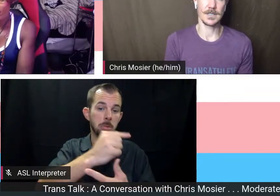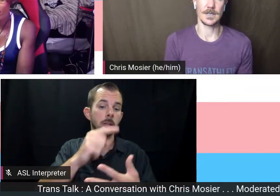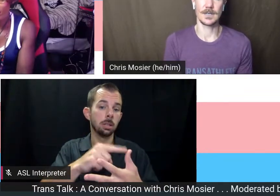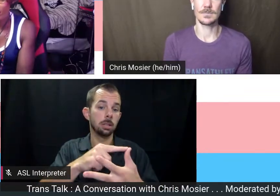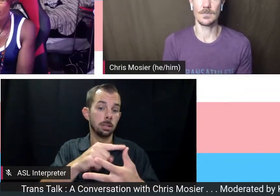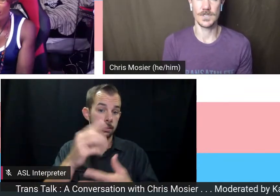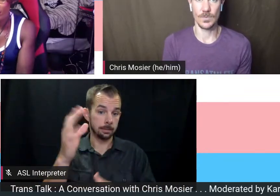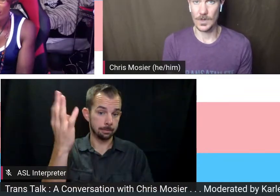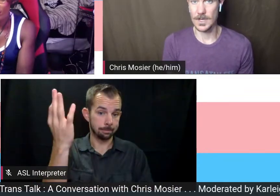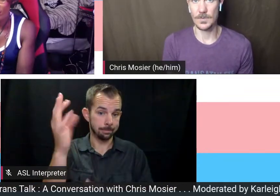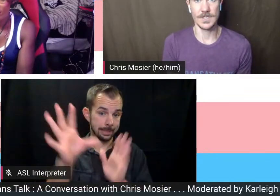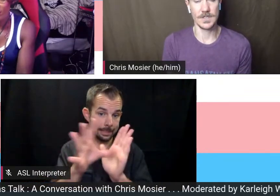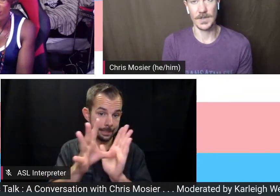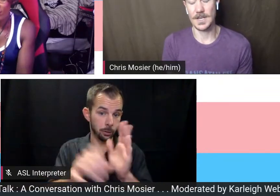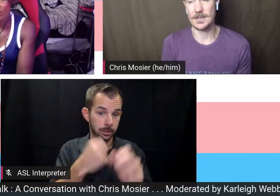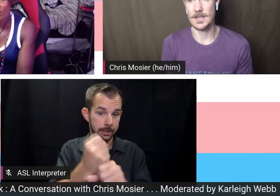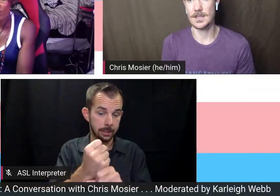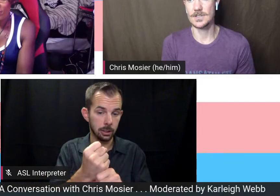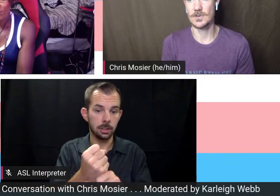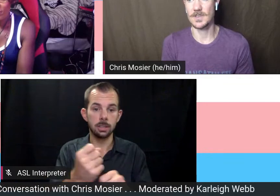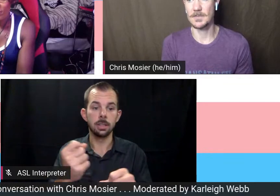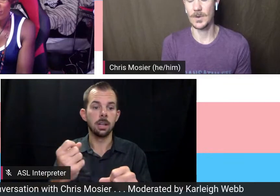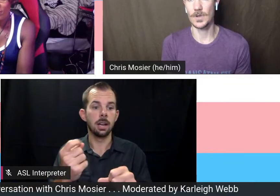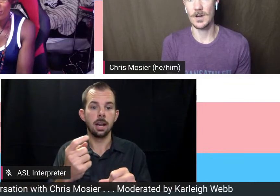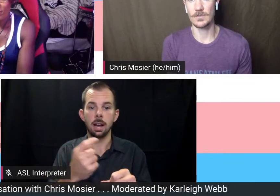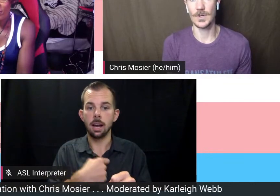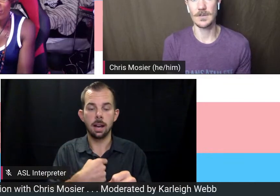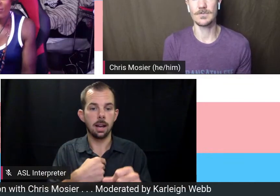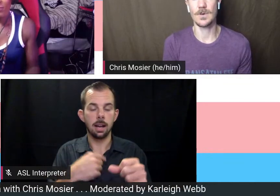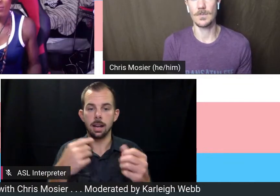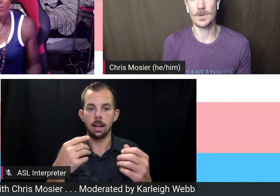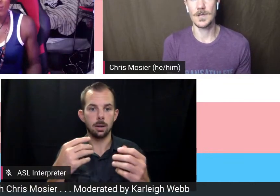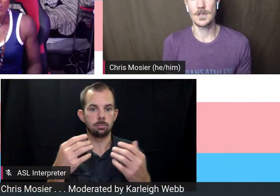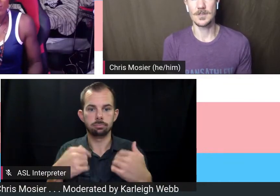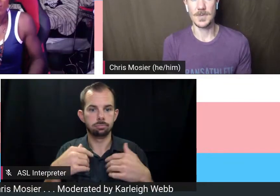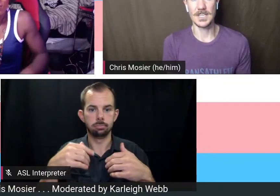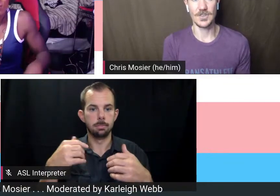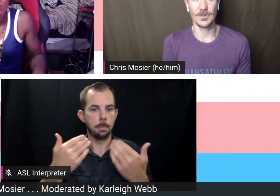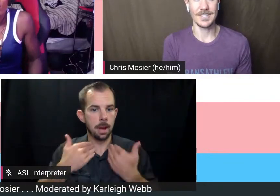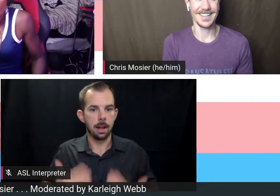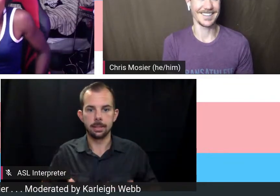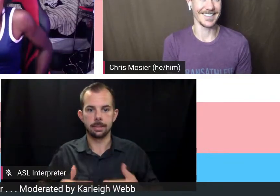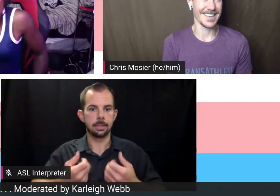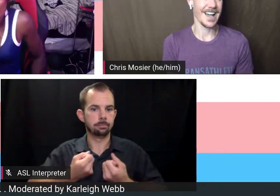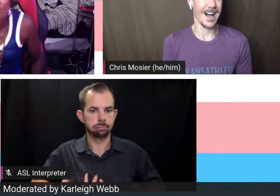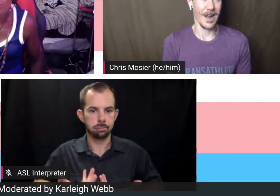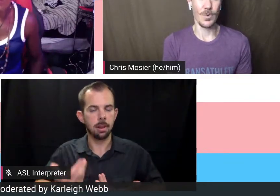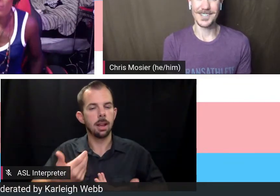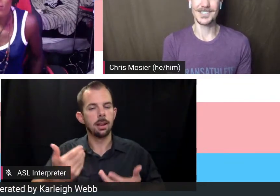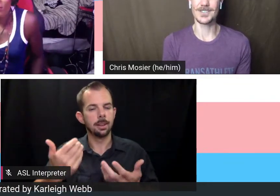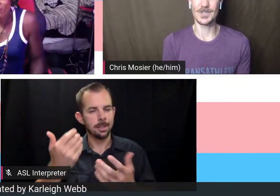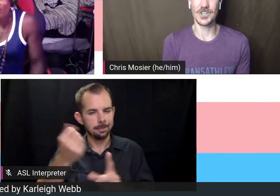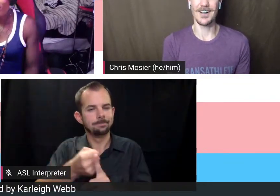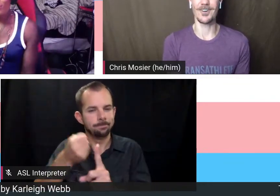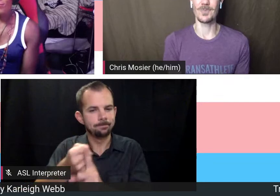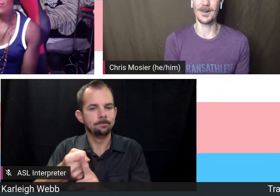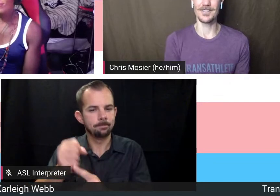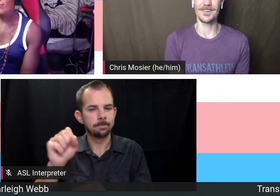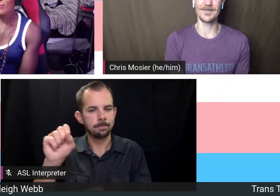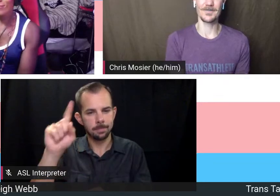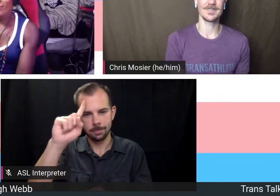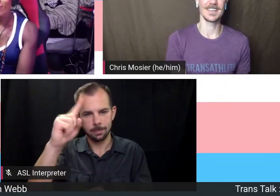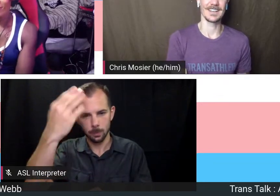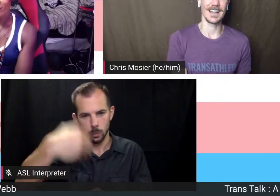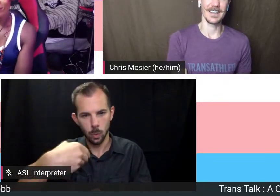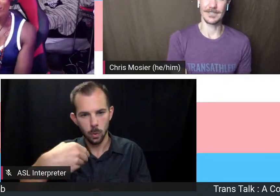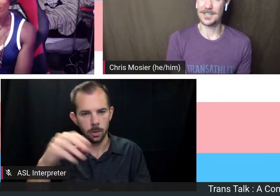wasn't running, wasn't doing anything. And sort of in my recovery from the mini strokes said, like, I want to do the Chicago